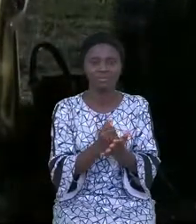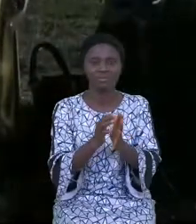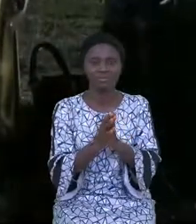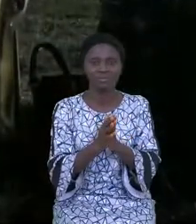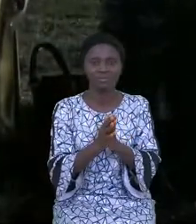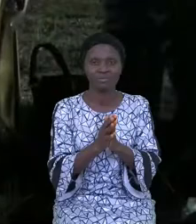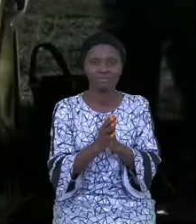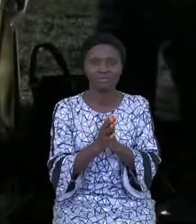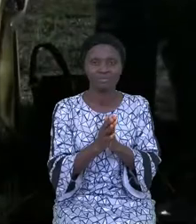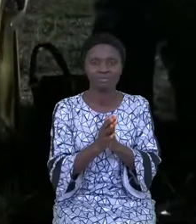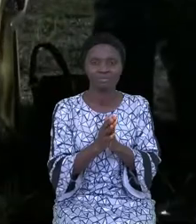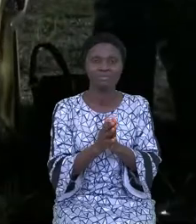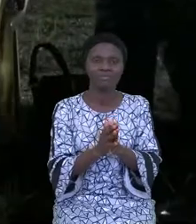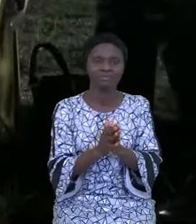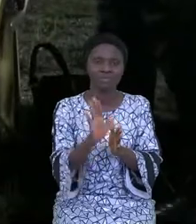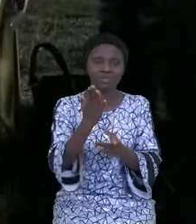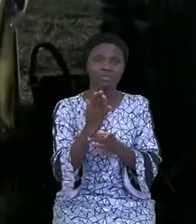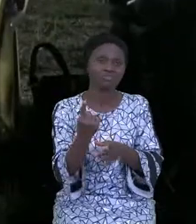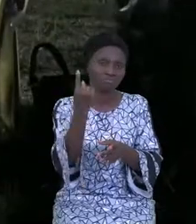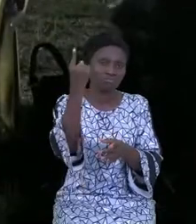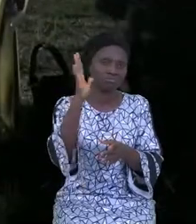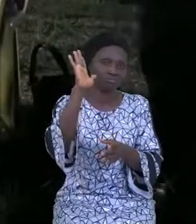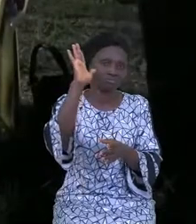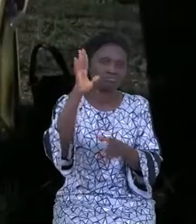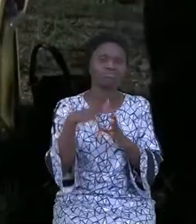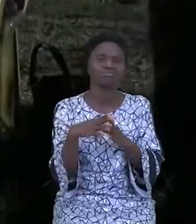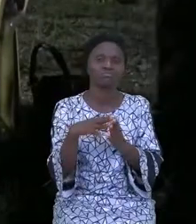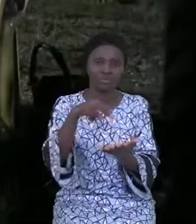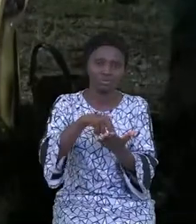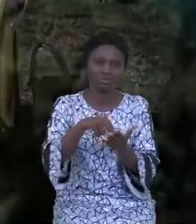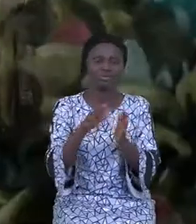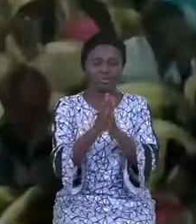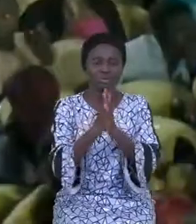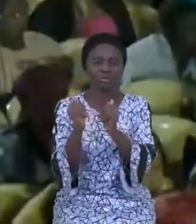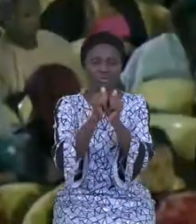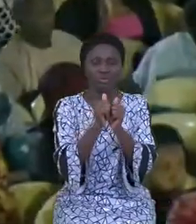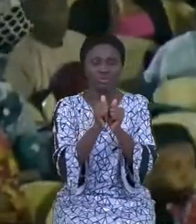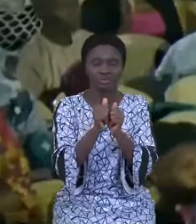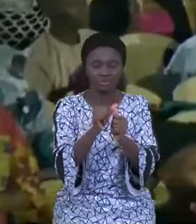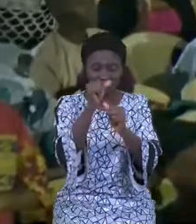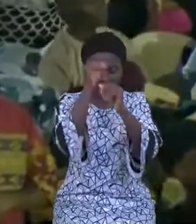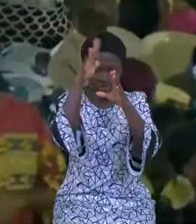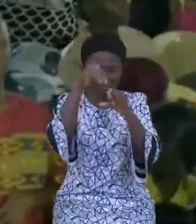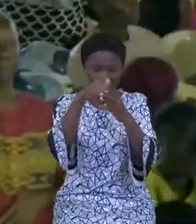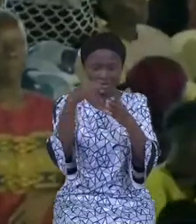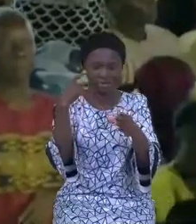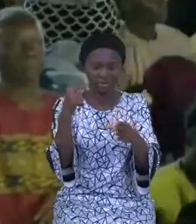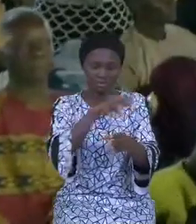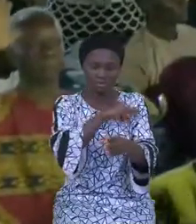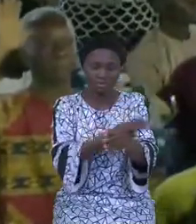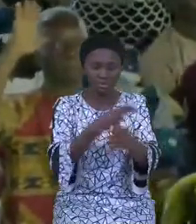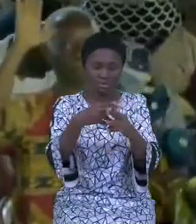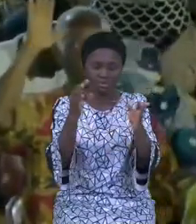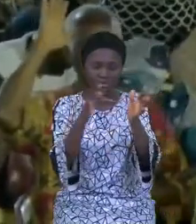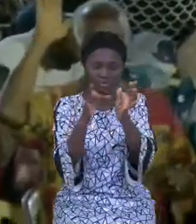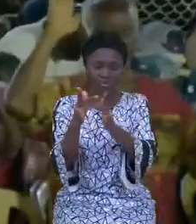Keep on raising up your hand as you stand up. We're praying together. Father, in the mighty name of Jesus, I